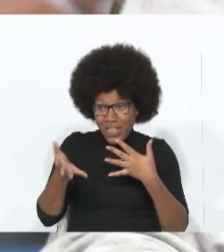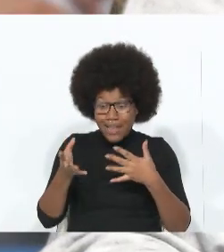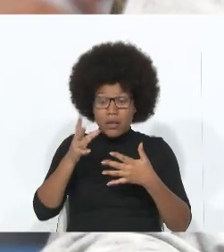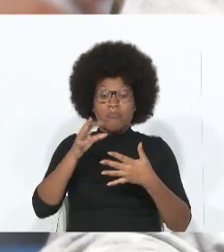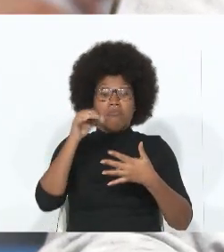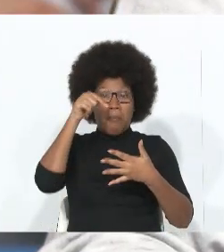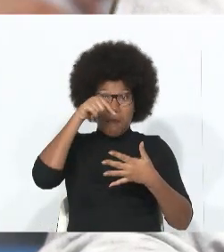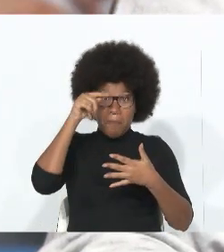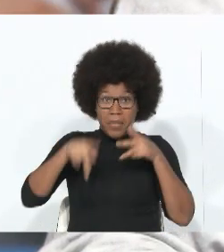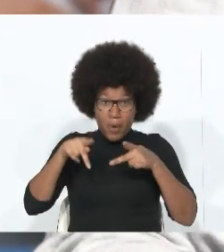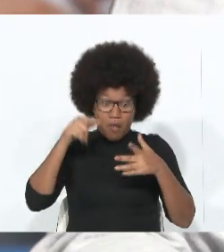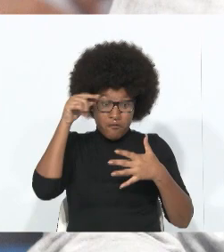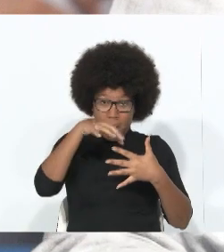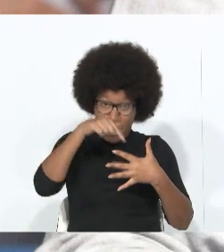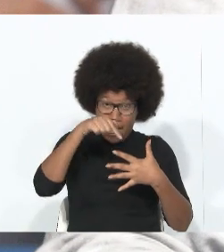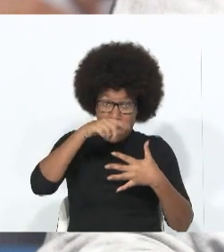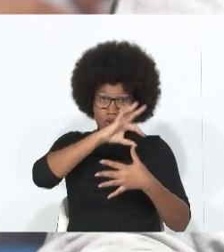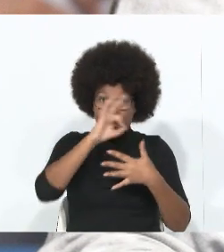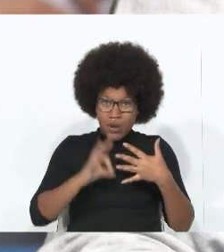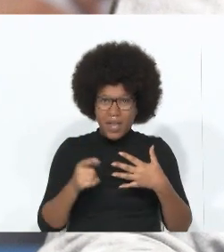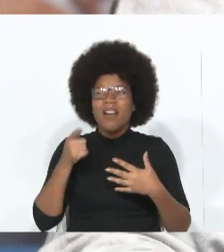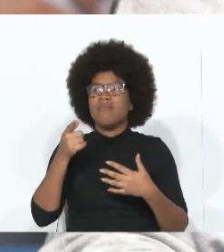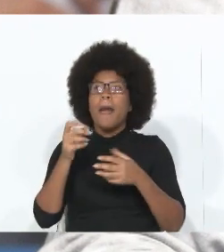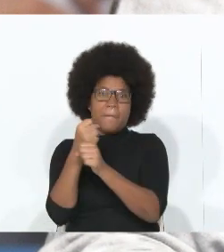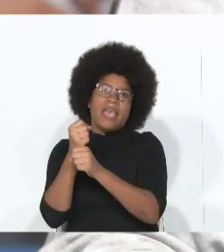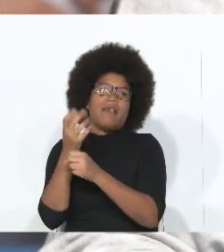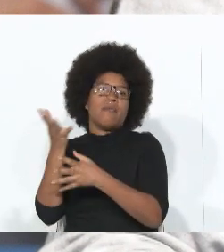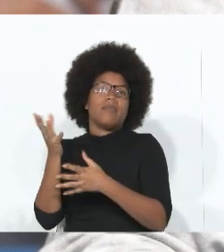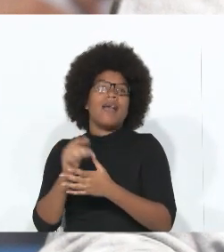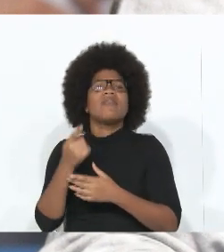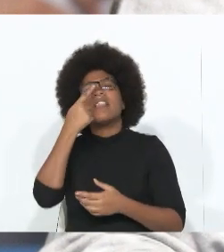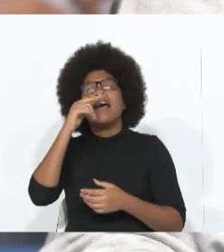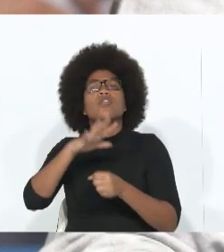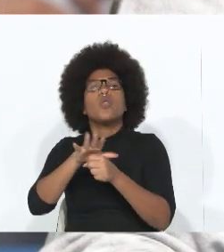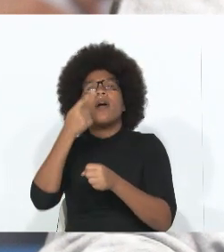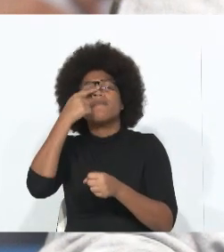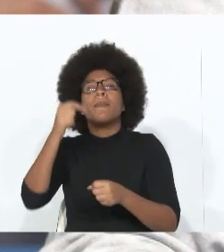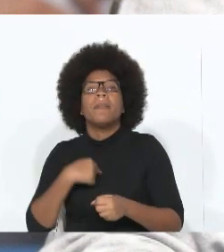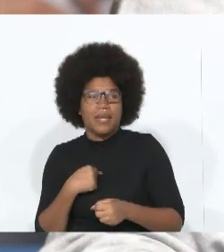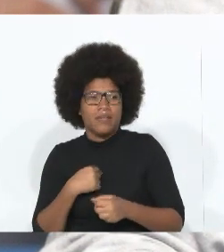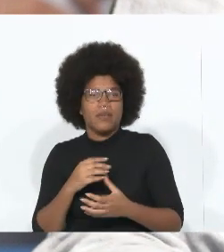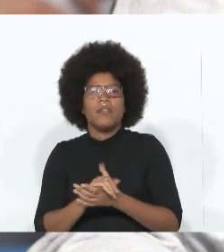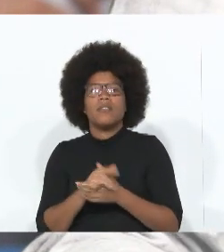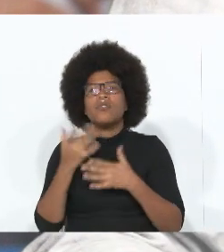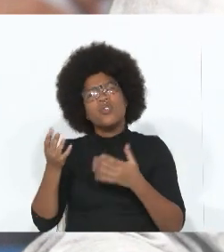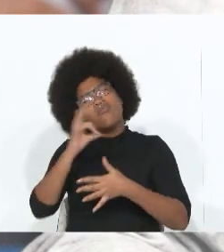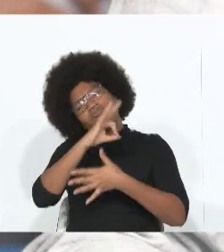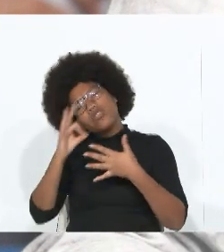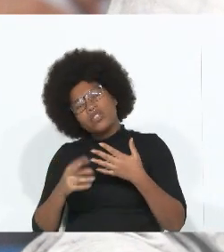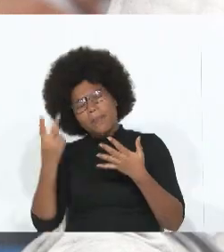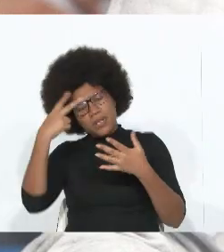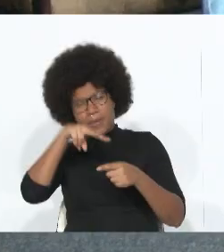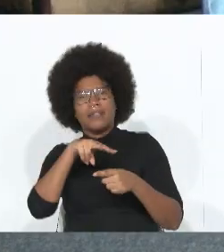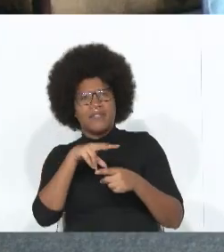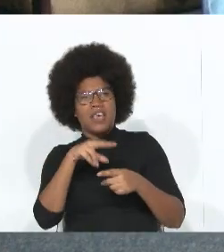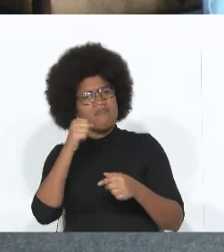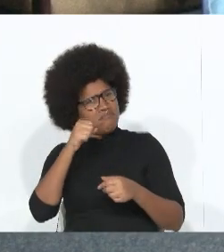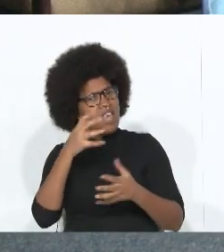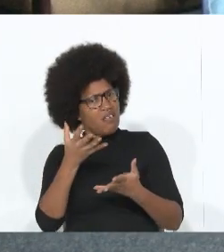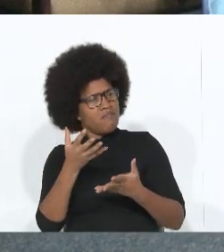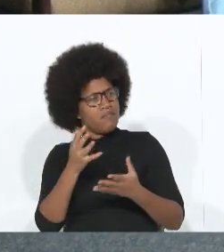were involved in making. That's local for me. So your local is a regional perspective. Yeah, and I will go